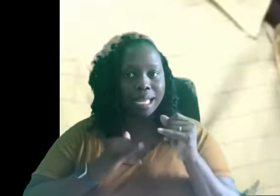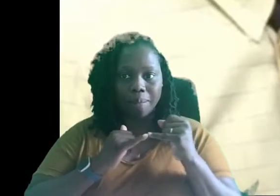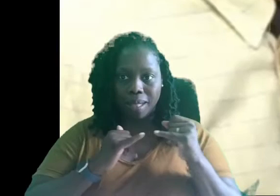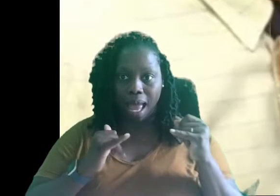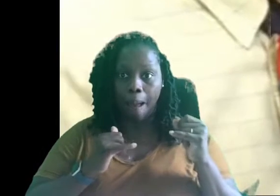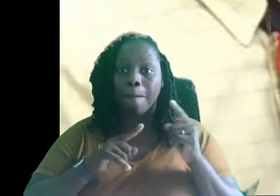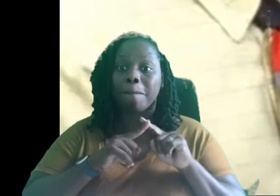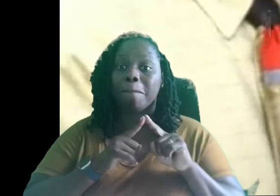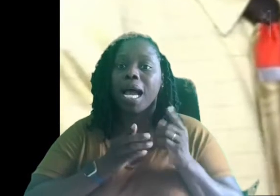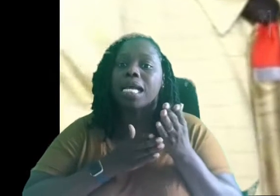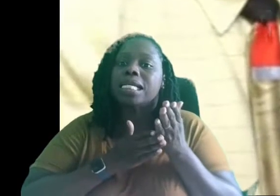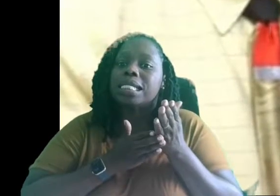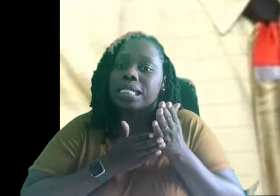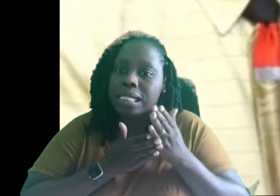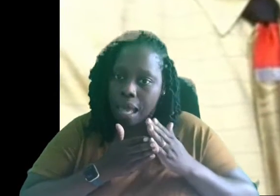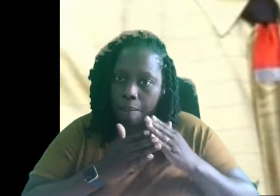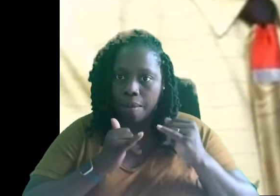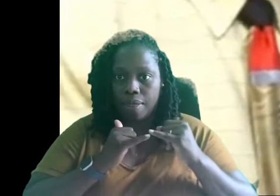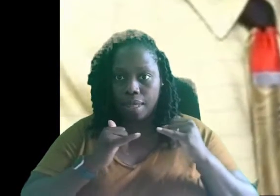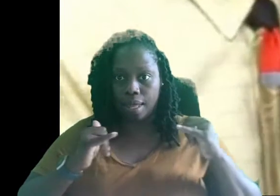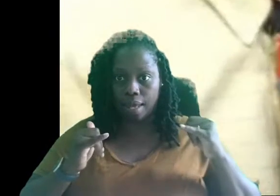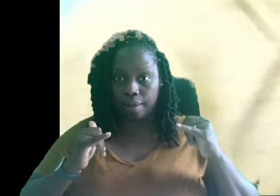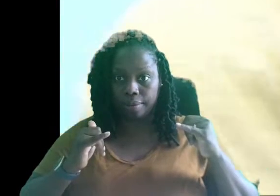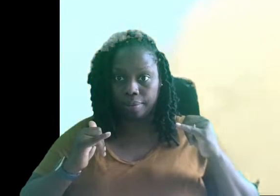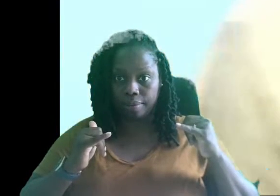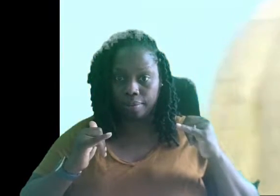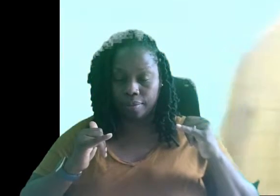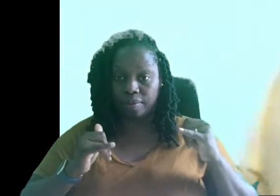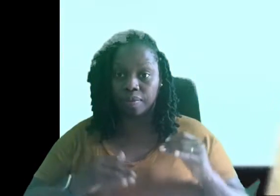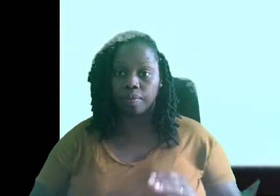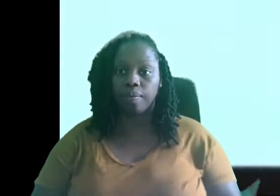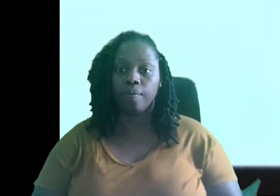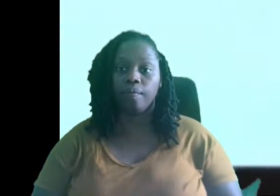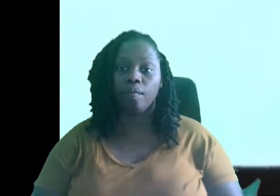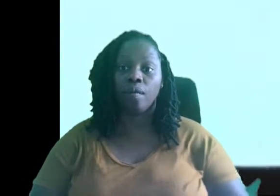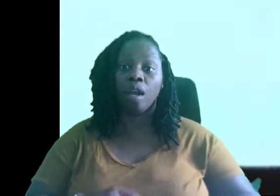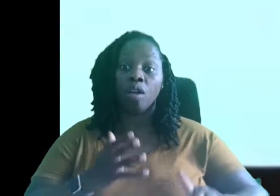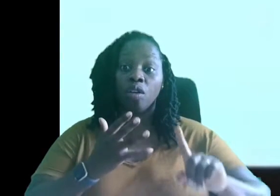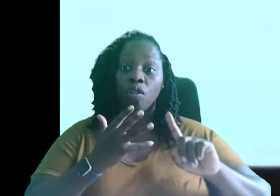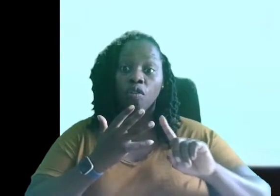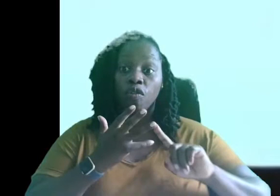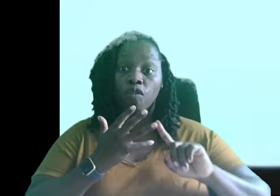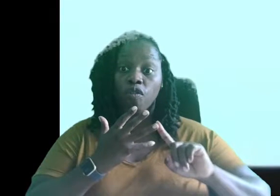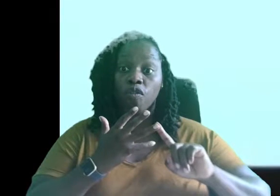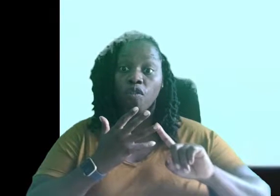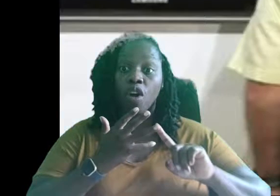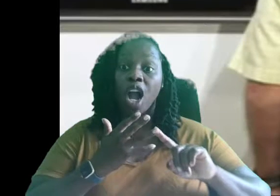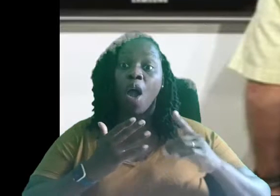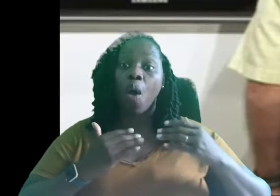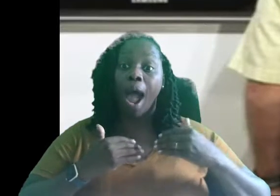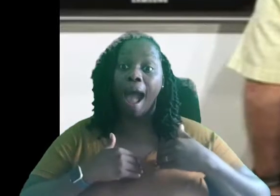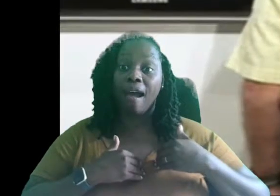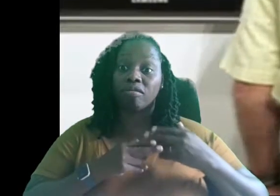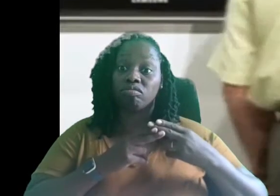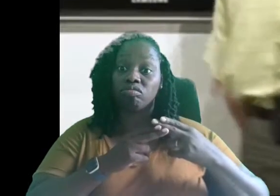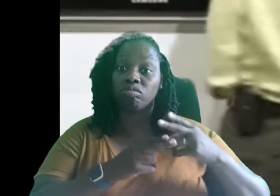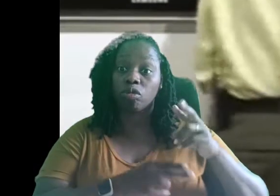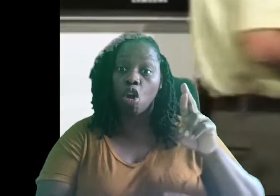line. A segment is just a portion of a line. Now we also have what we call a ray.